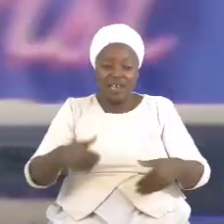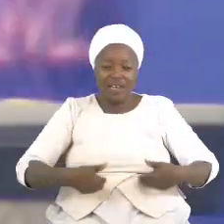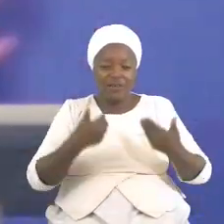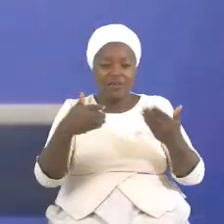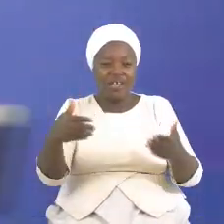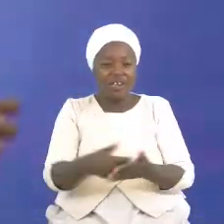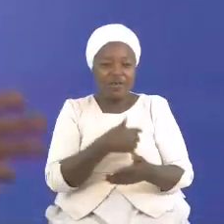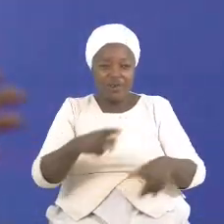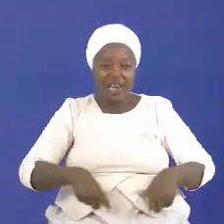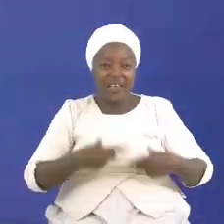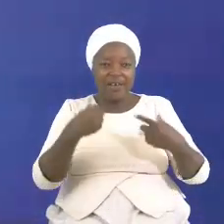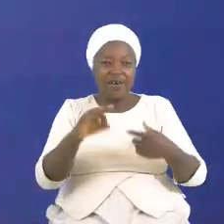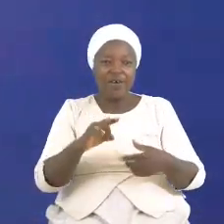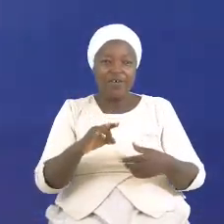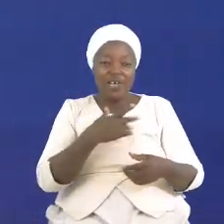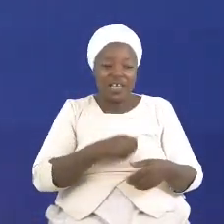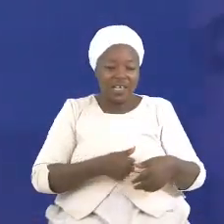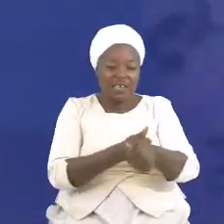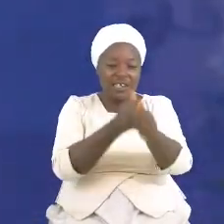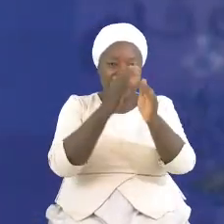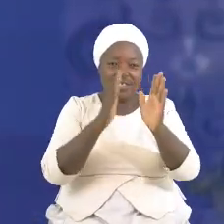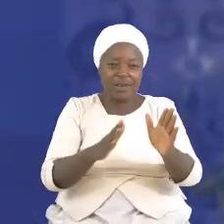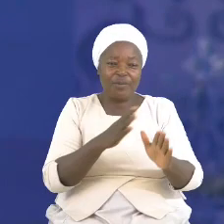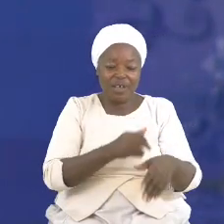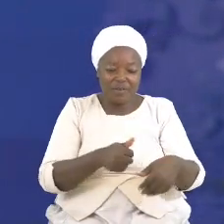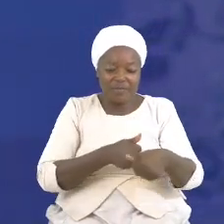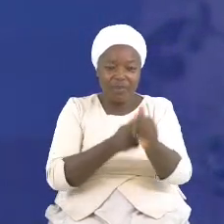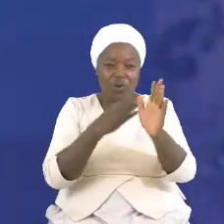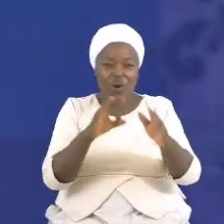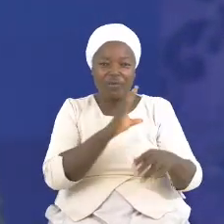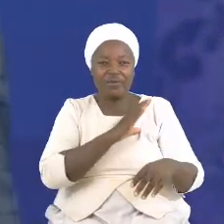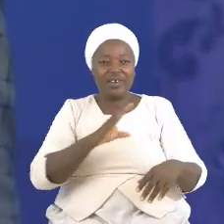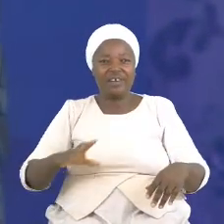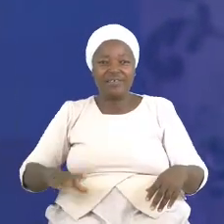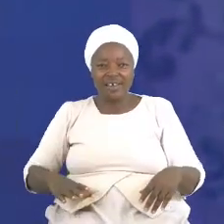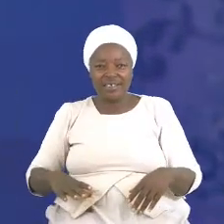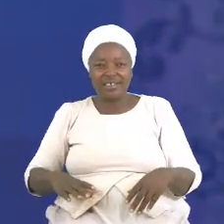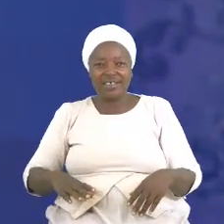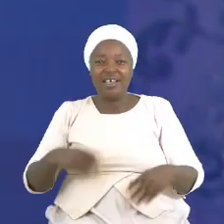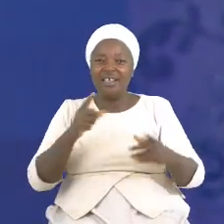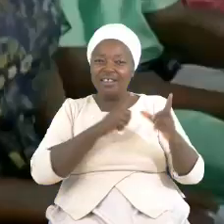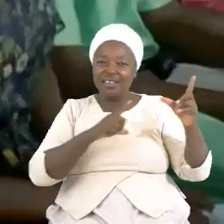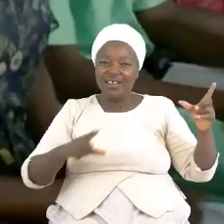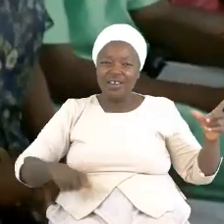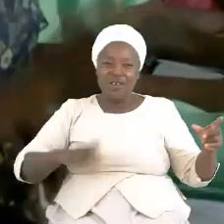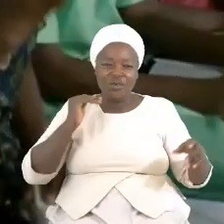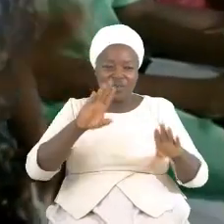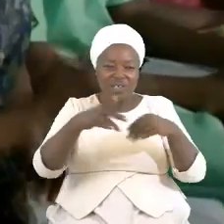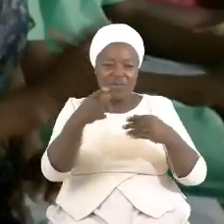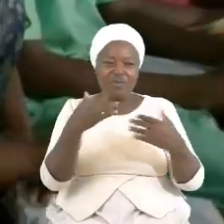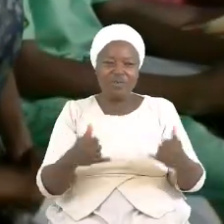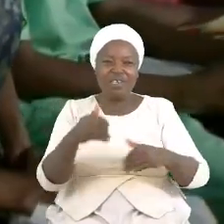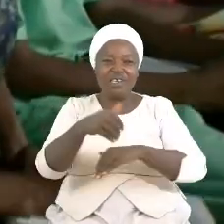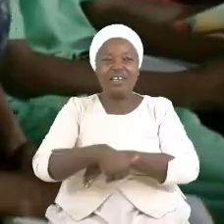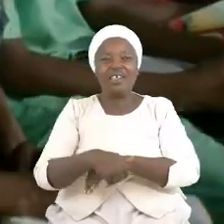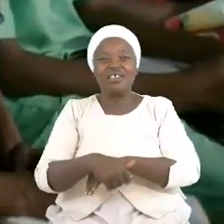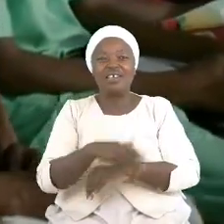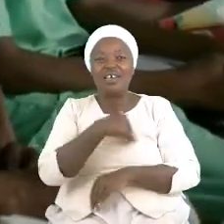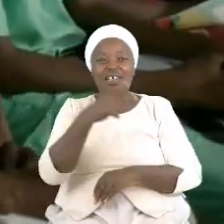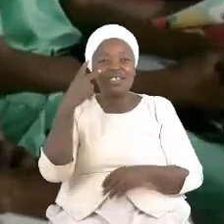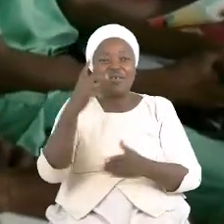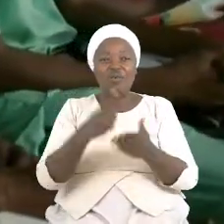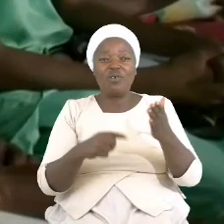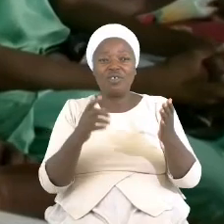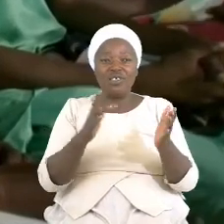a disciple, a follower of Christ, the Lord will give you tonight. And look at what Jesus